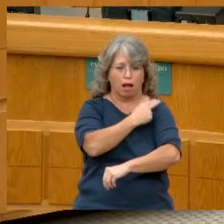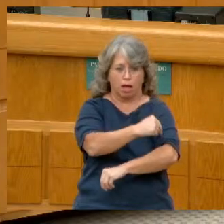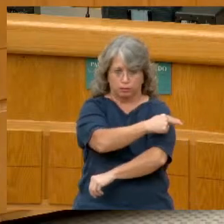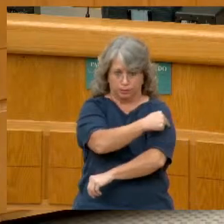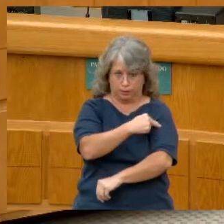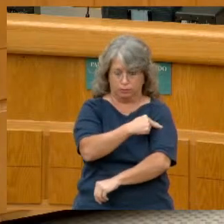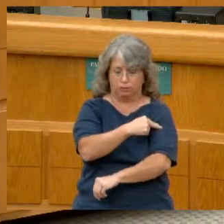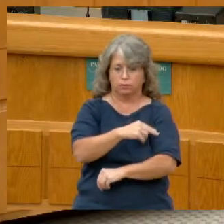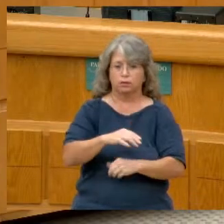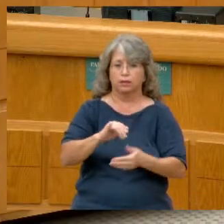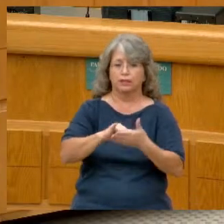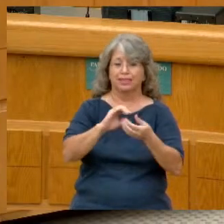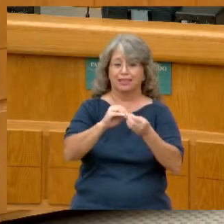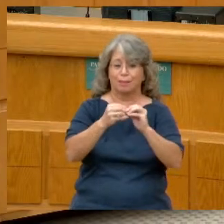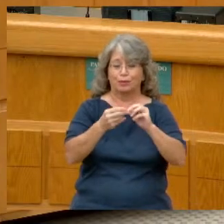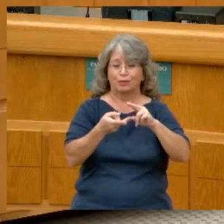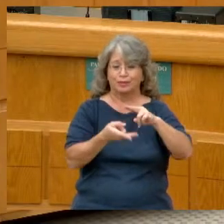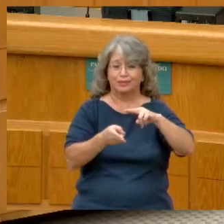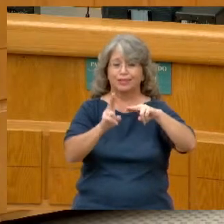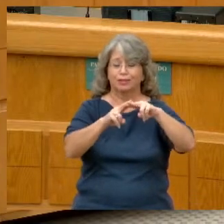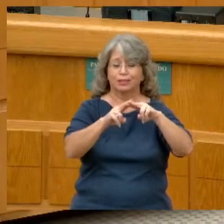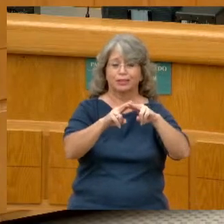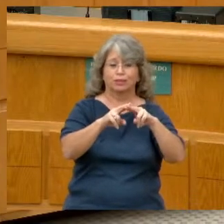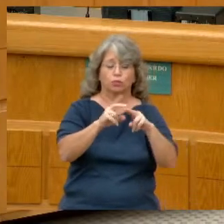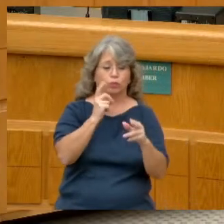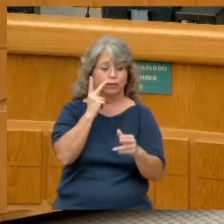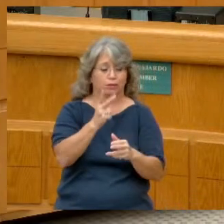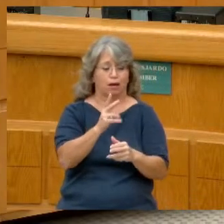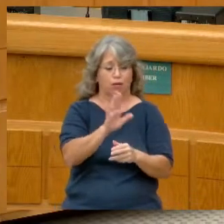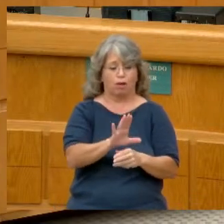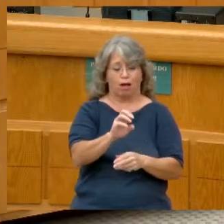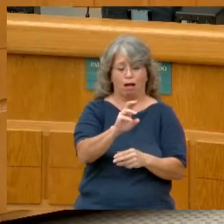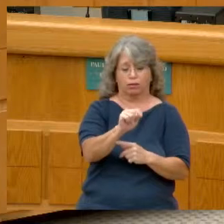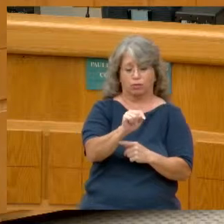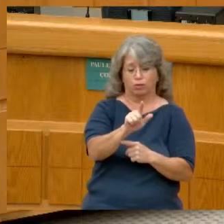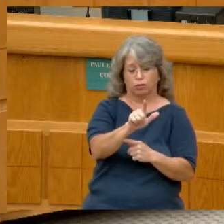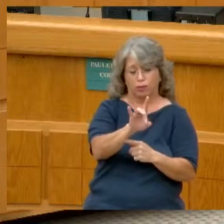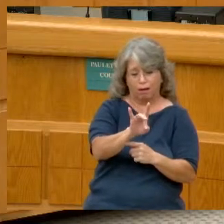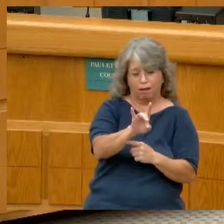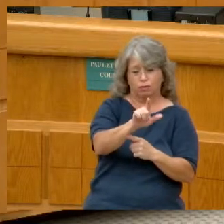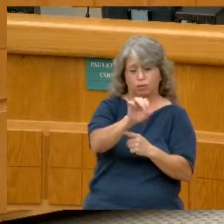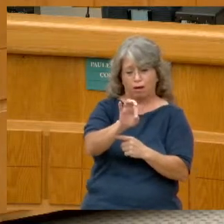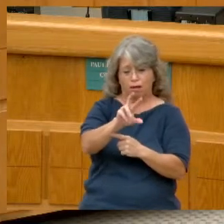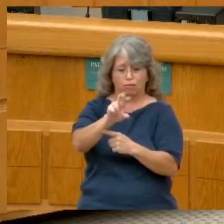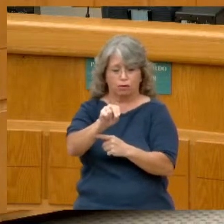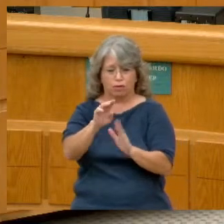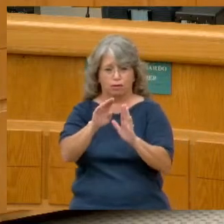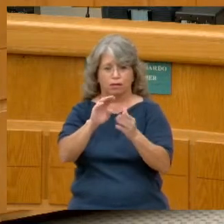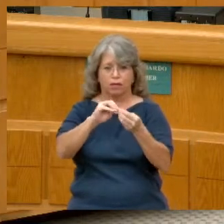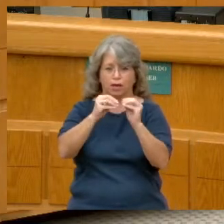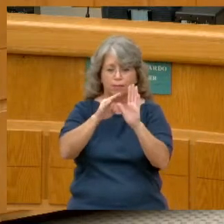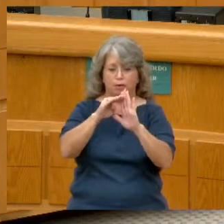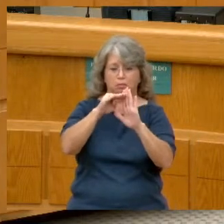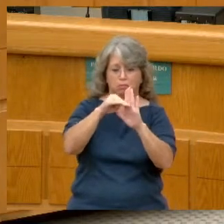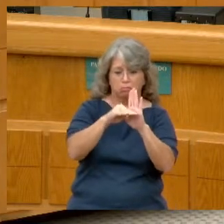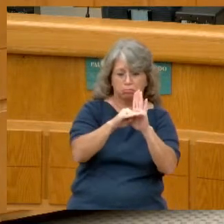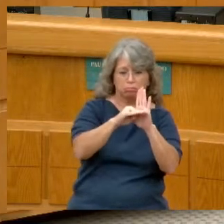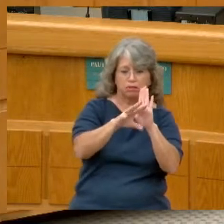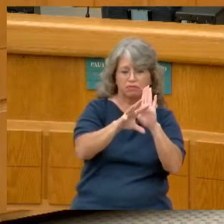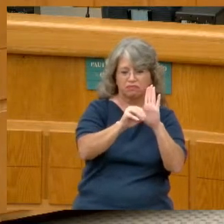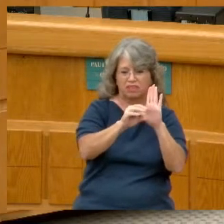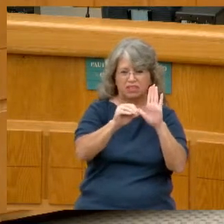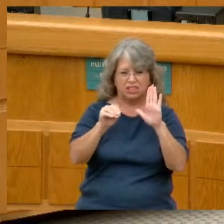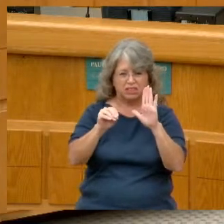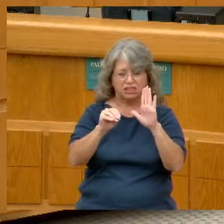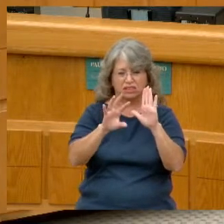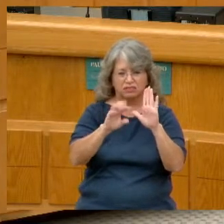increasing. So they dipped down around October the 28th, the 29th, and the 30th. They were in the 50s. Now you see